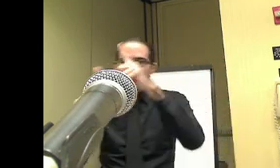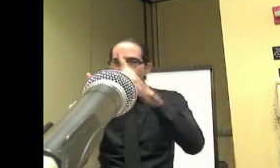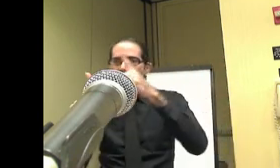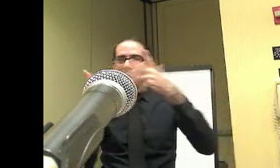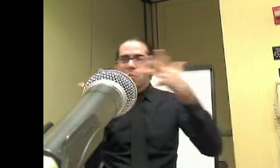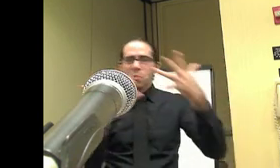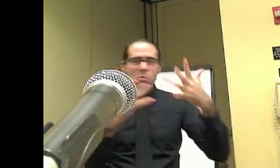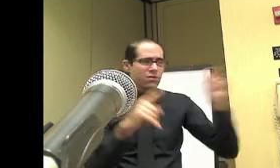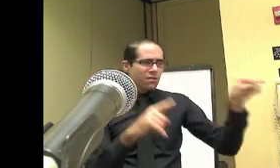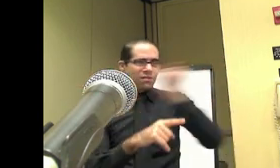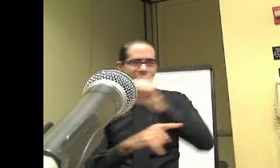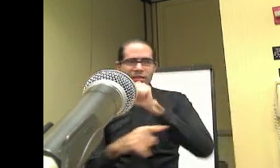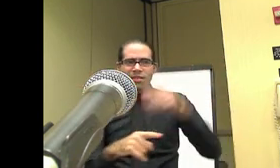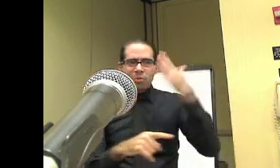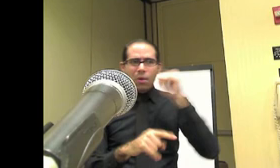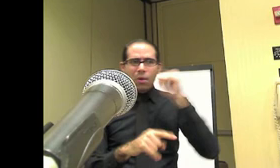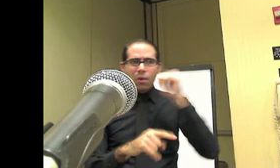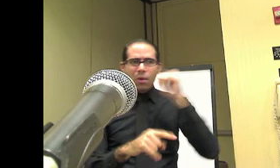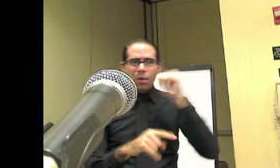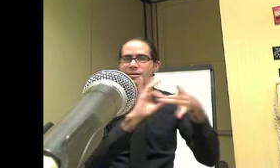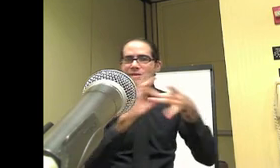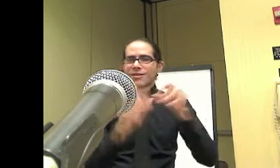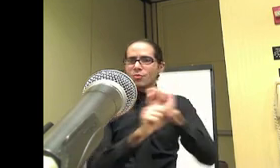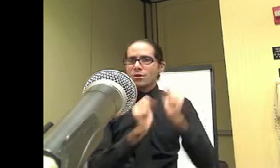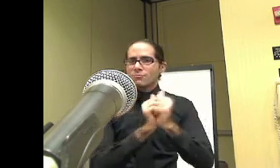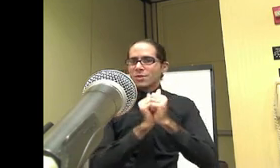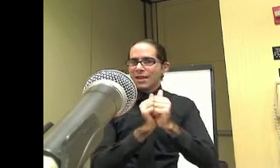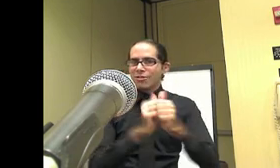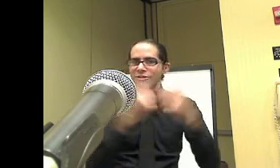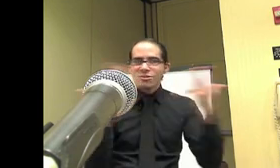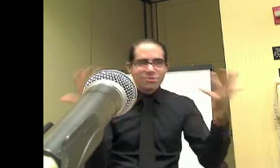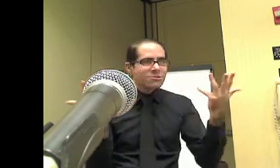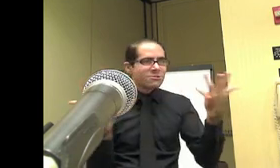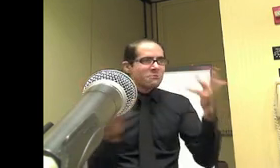something. And then, you know, we have the similar goals. So